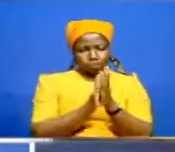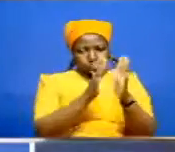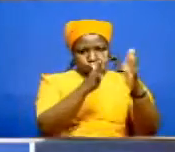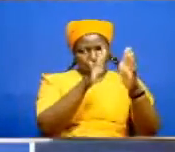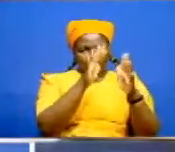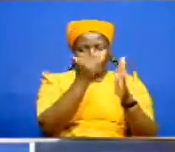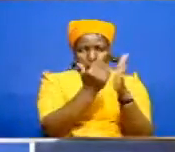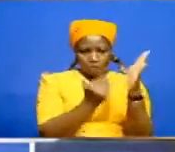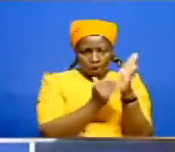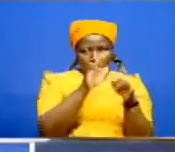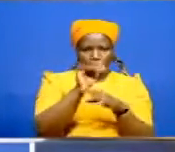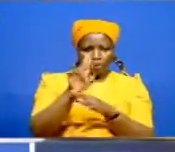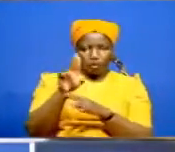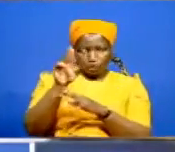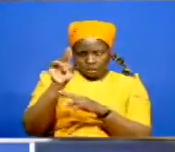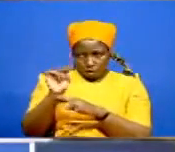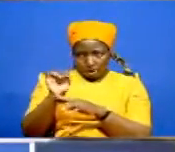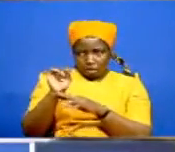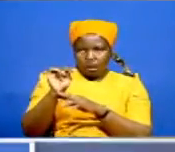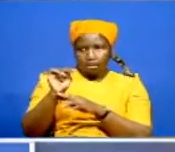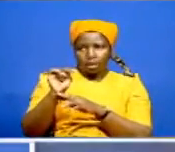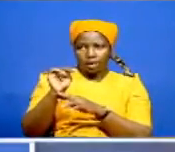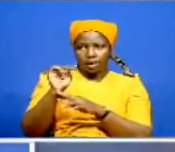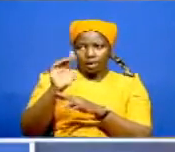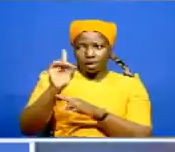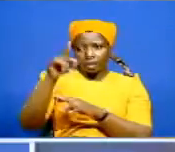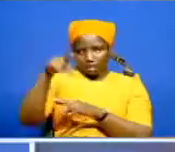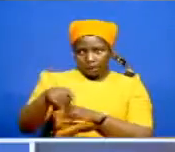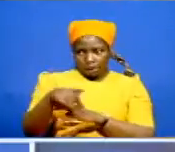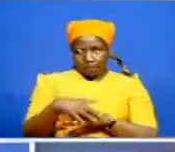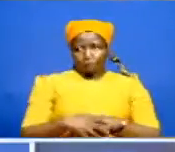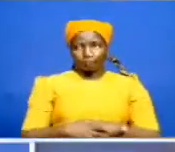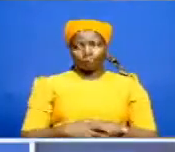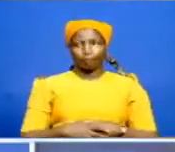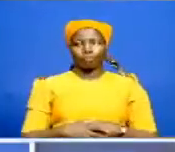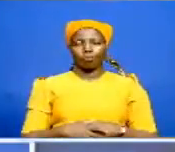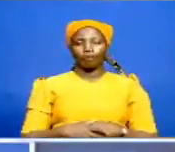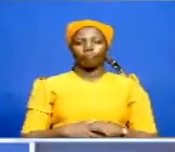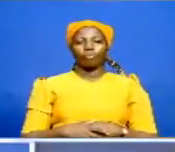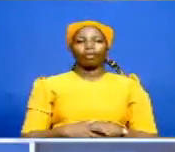the United National Development Program. All they need is